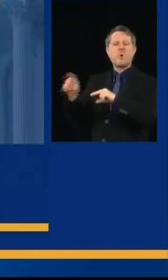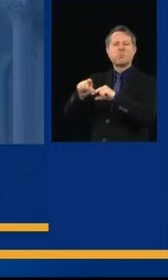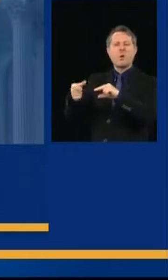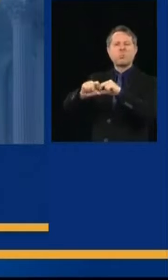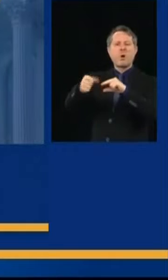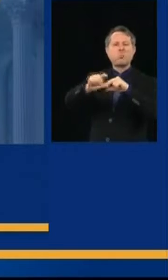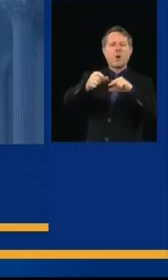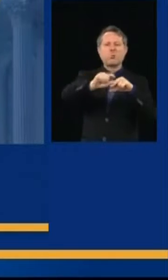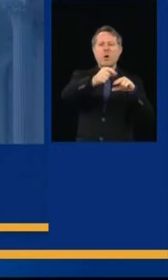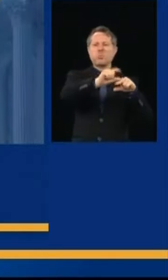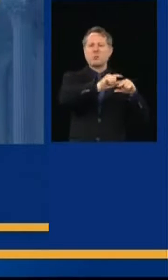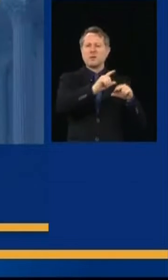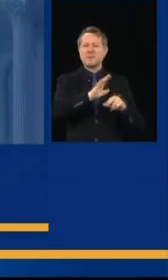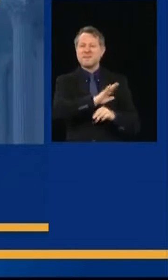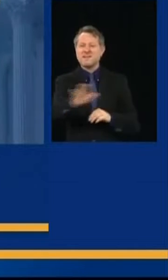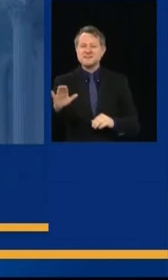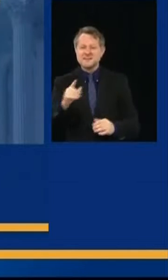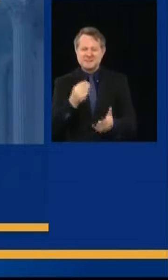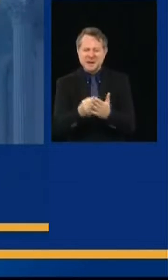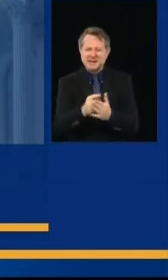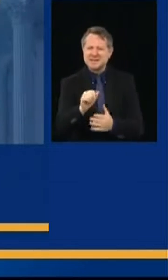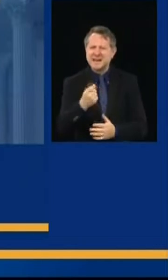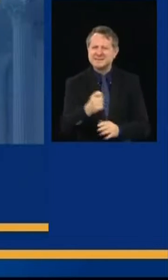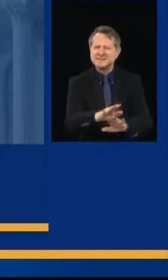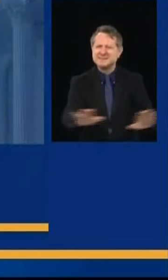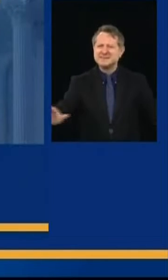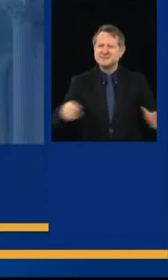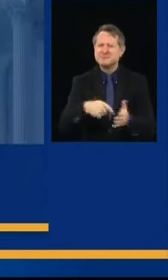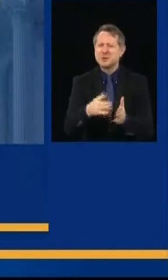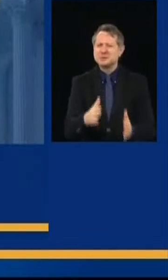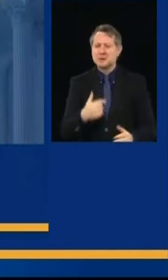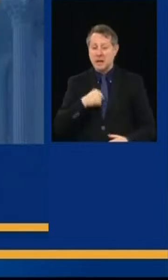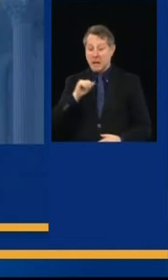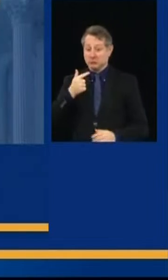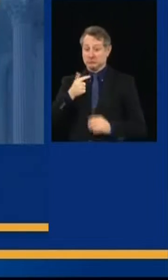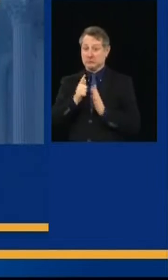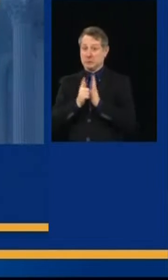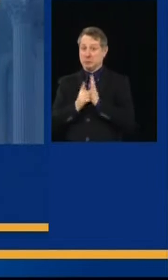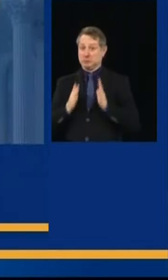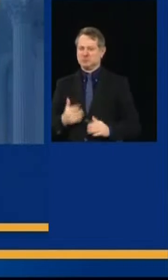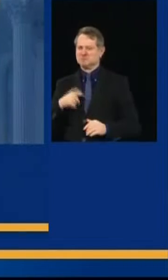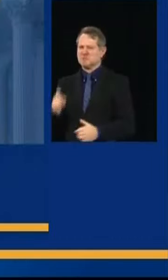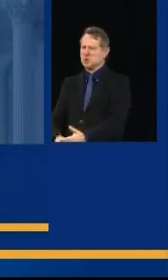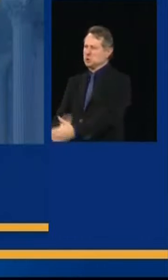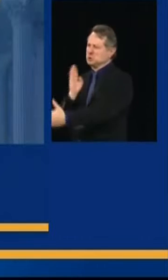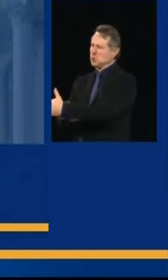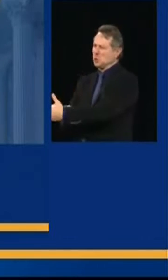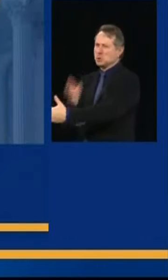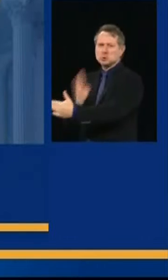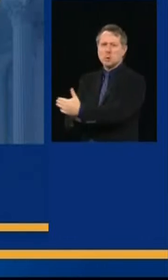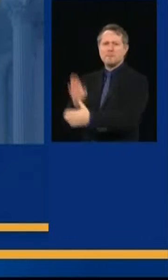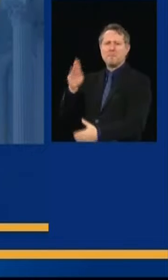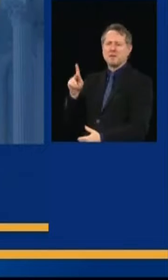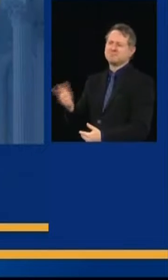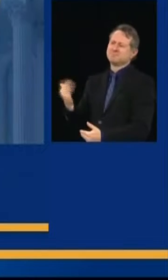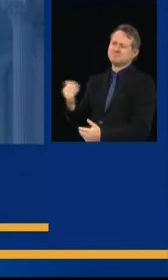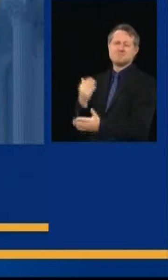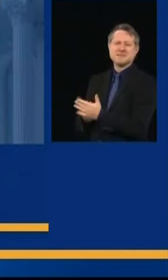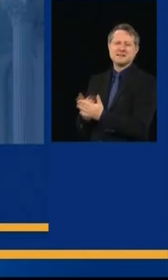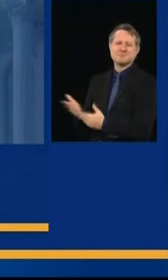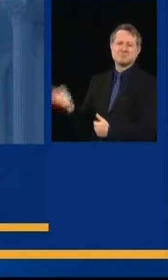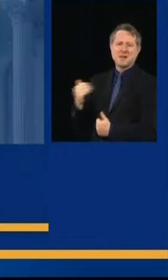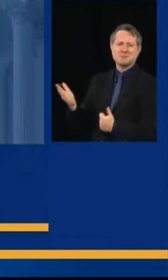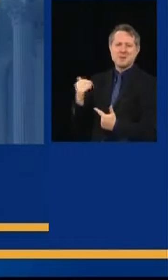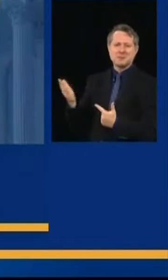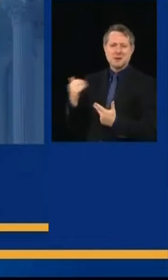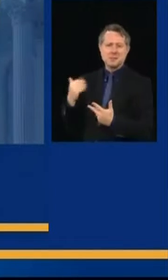dollars. And as Attorney General, I had to bring actions against these corporations to get the money back. How absurd. They